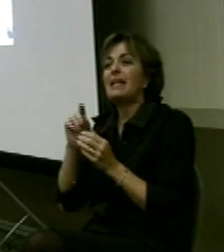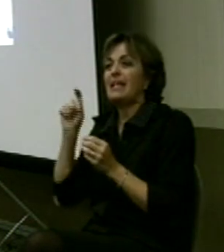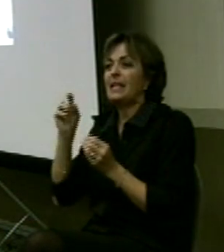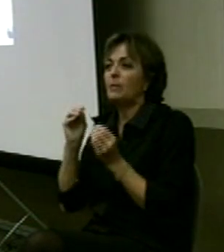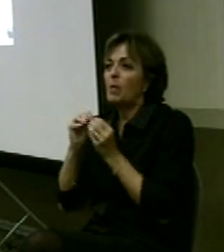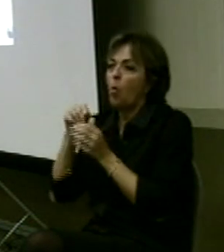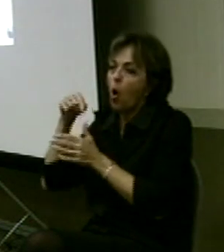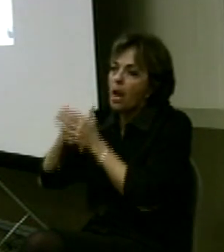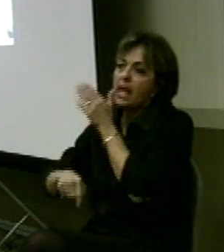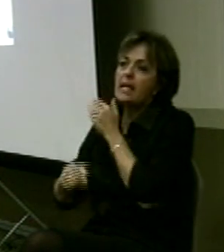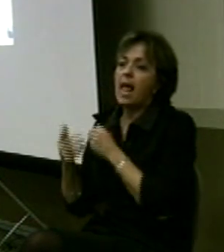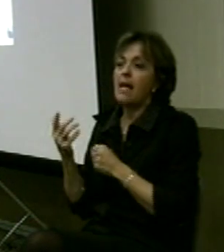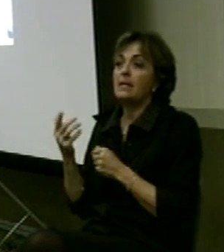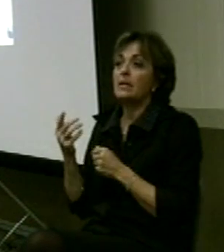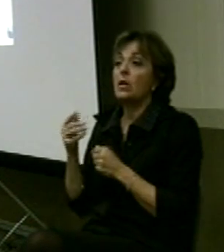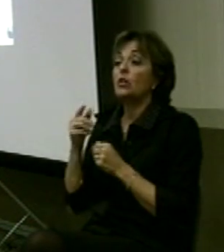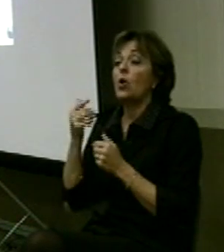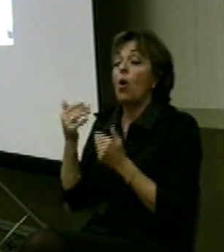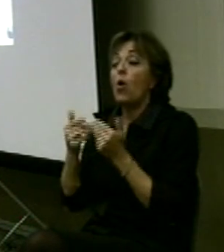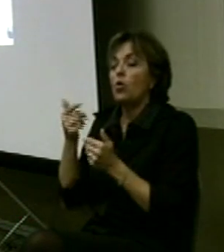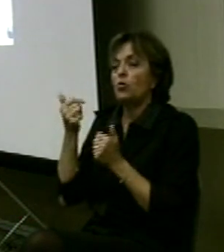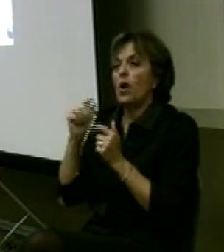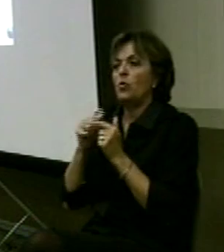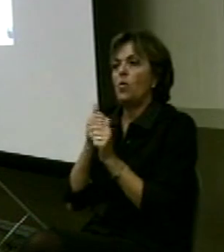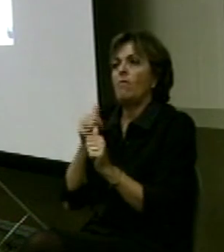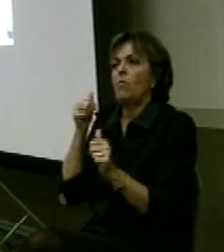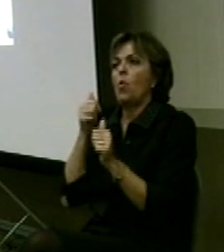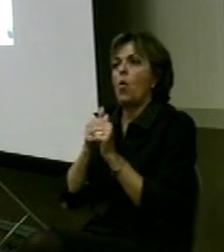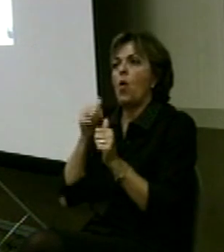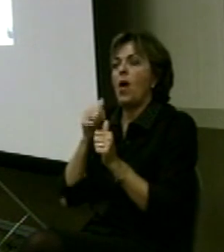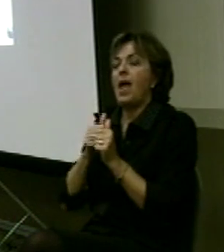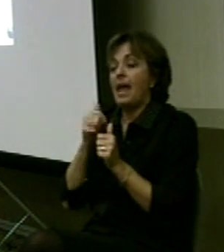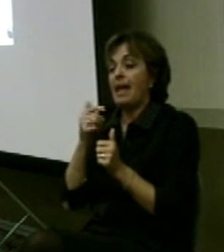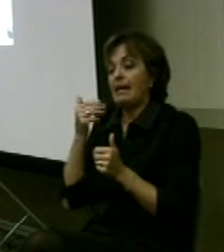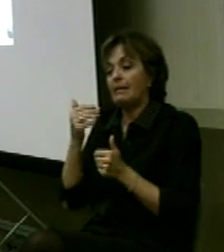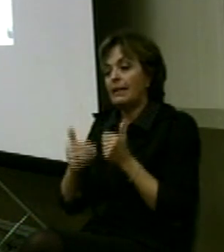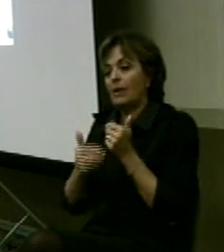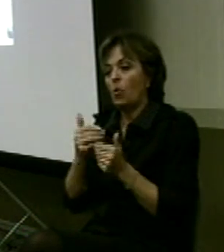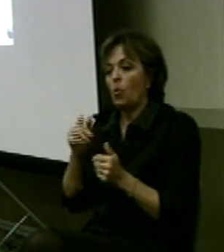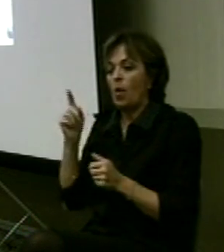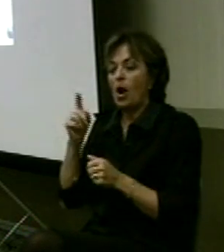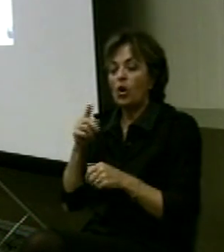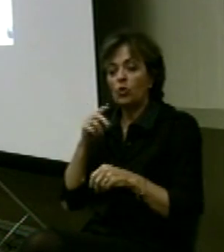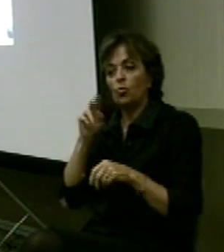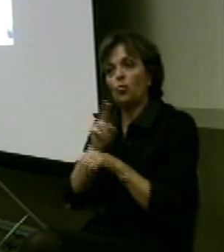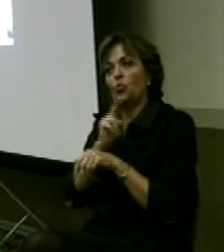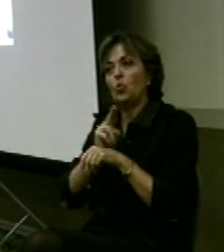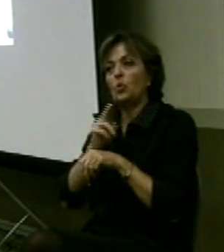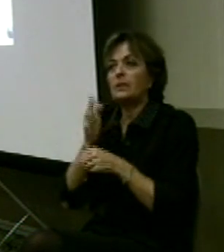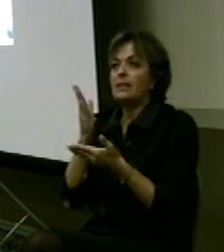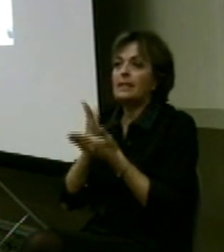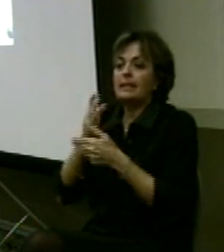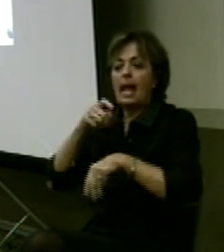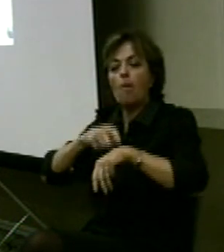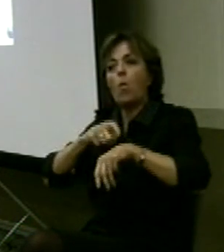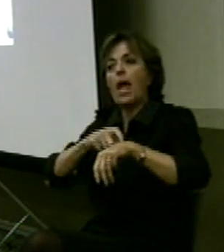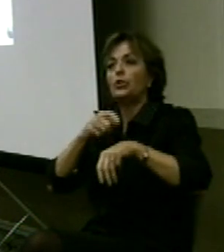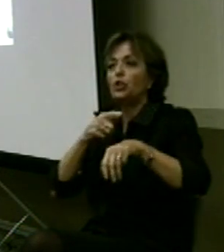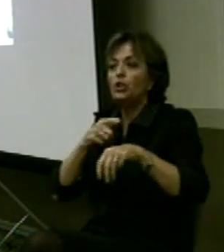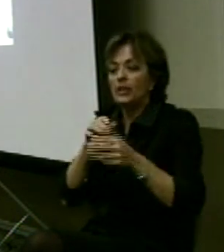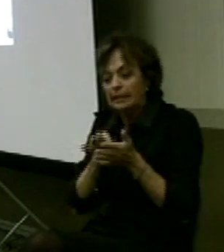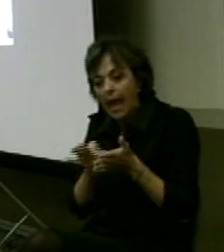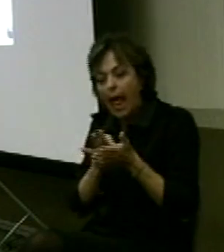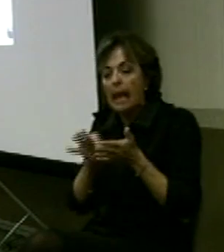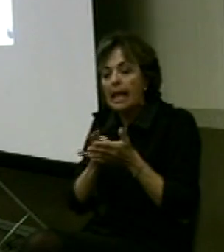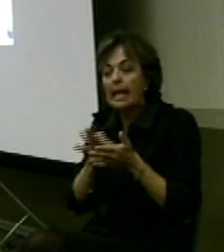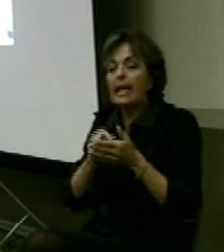not intense enough. So you need to, as you gradually, you're trying to avoid having to get to that place where you're with the stopwatch and tallying and